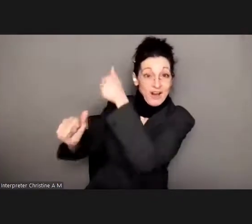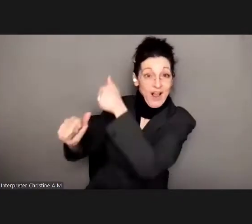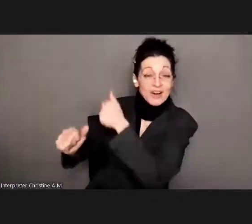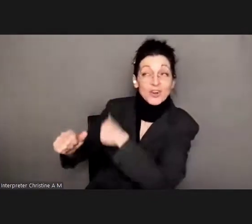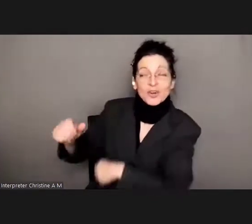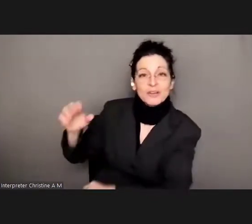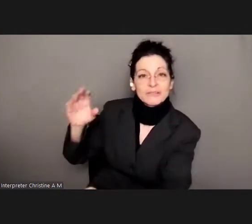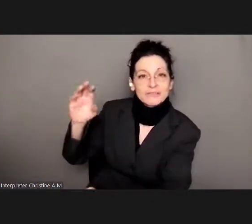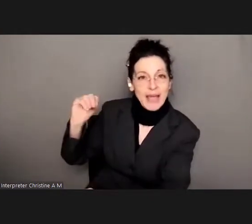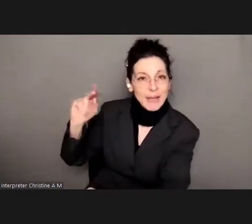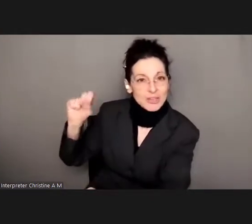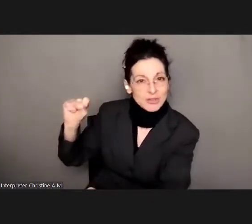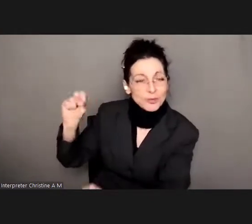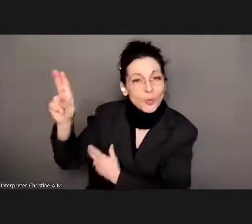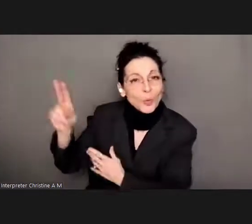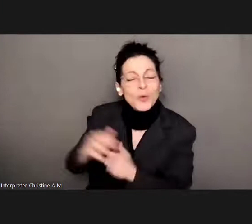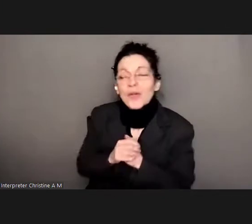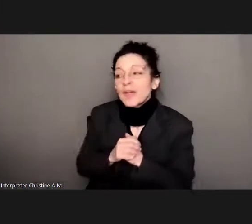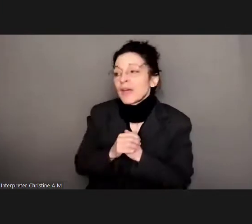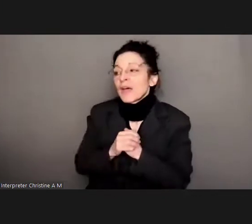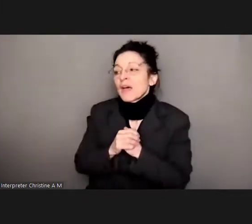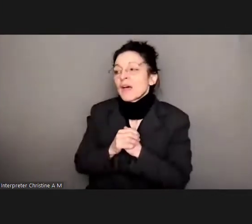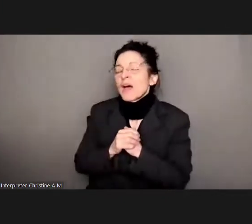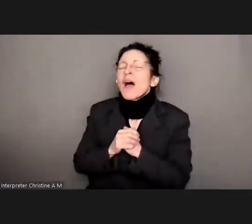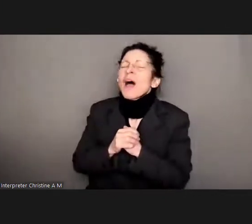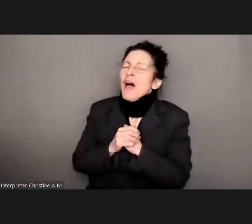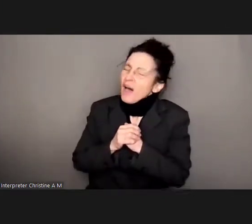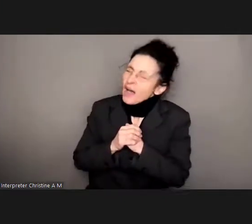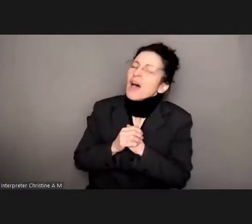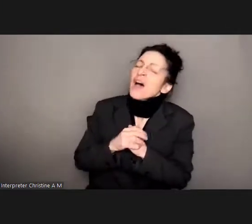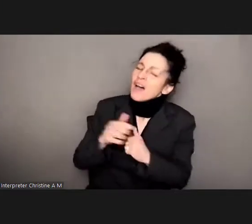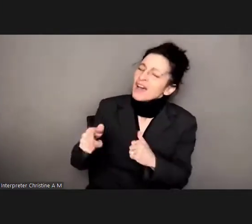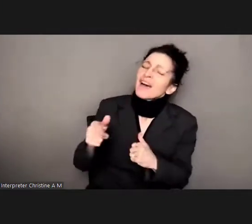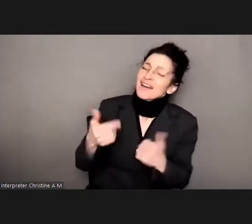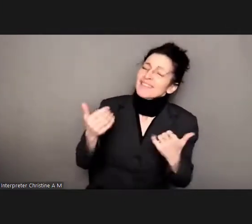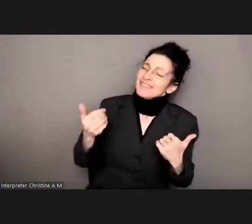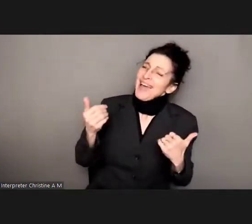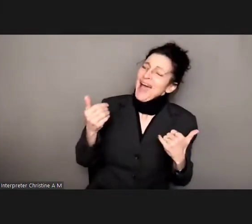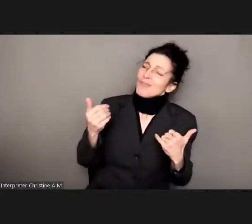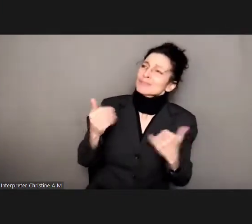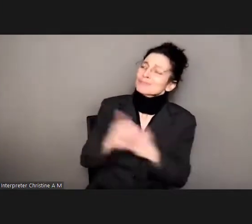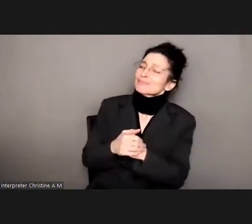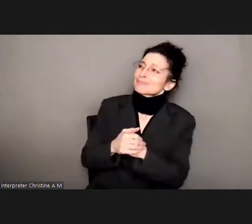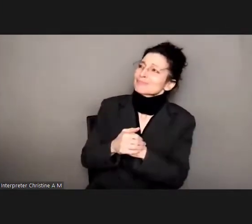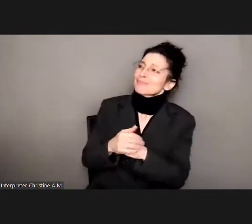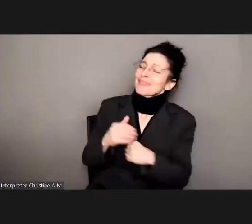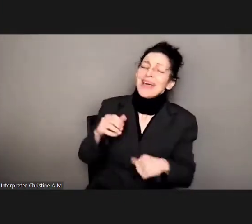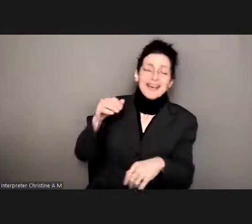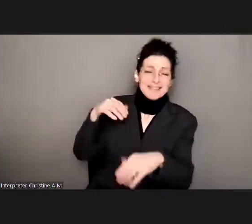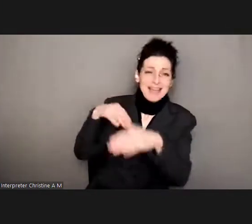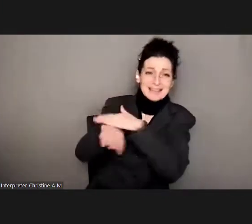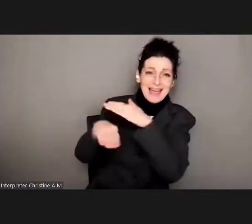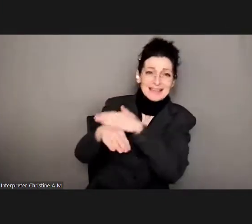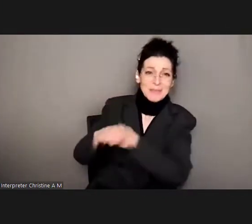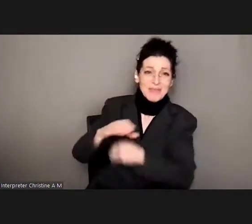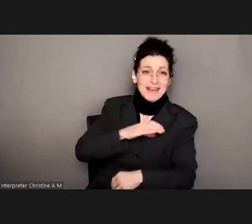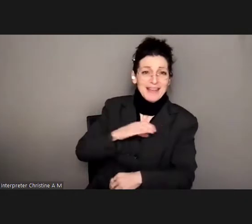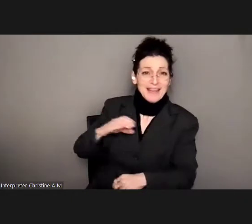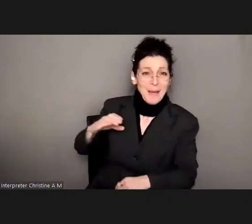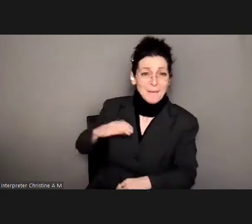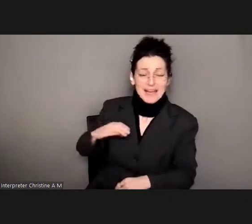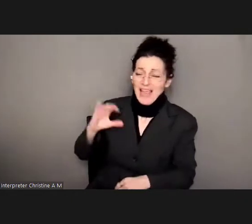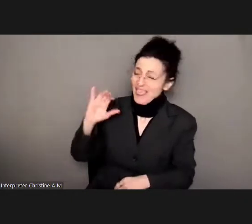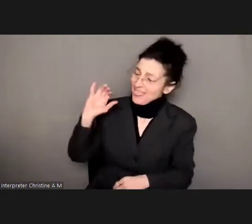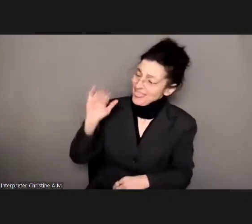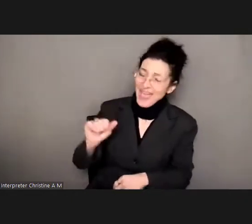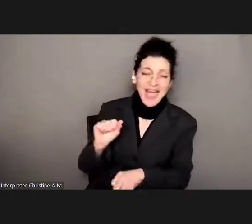And the work that the Accessibility Committee is doing has been really impactful for me to see